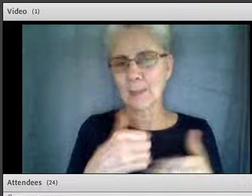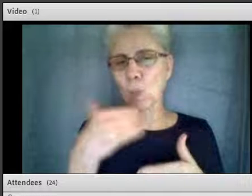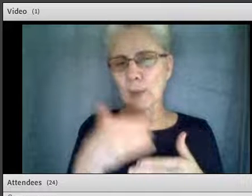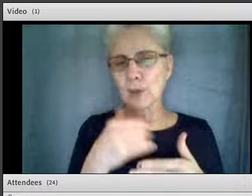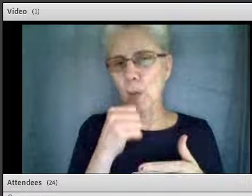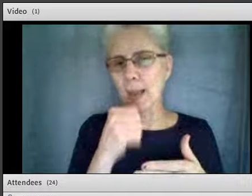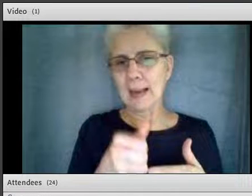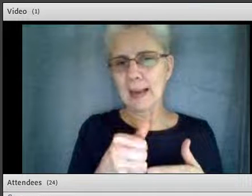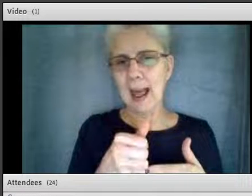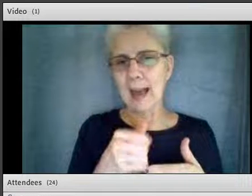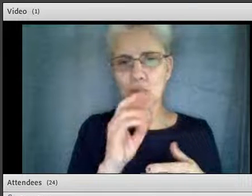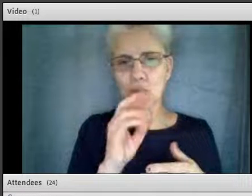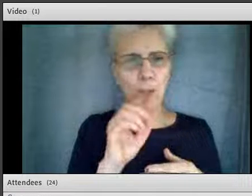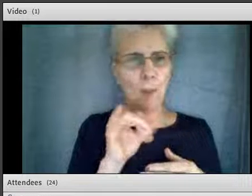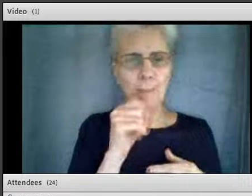lost.